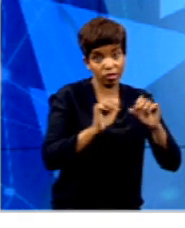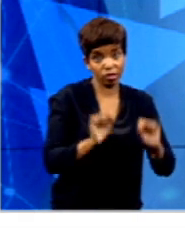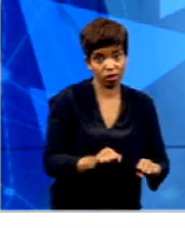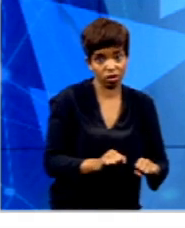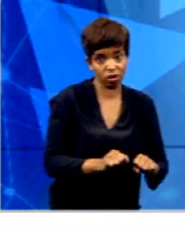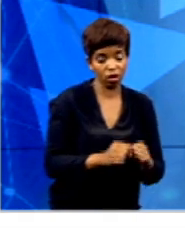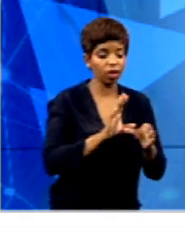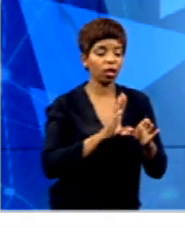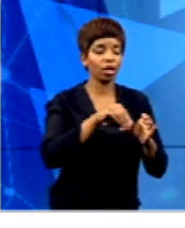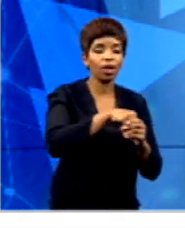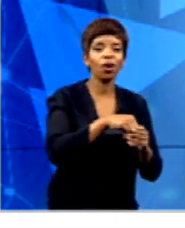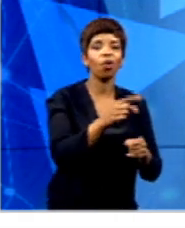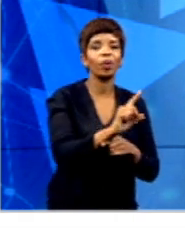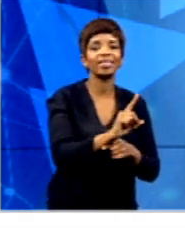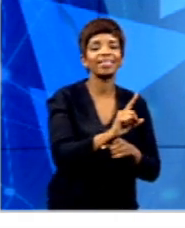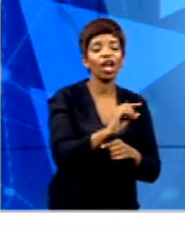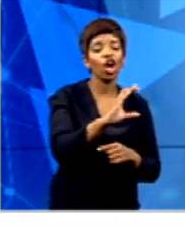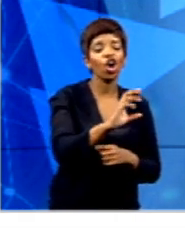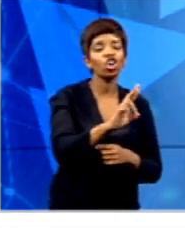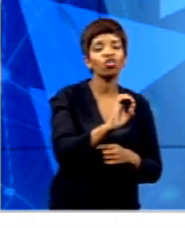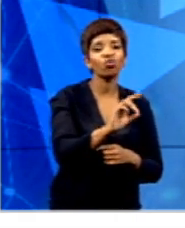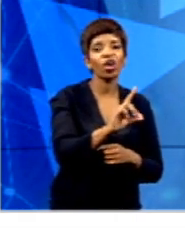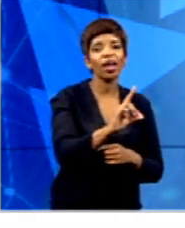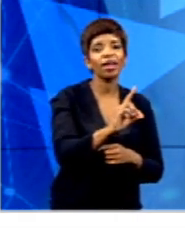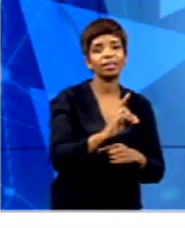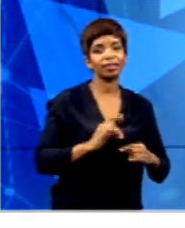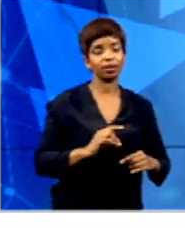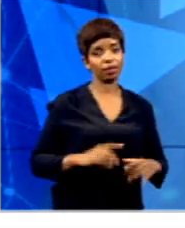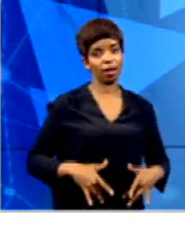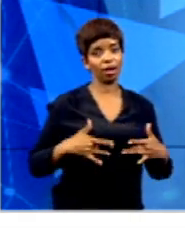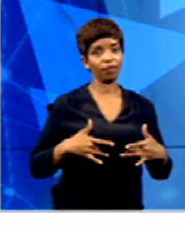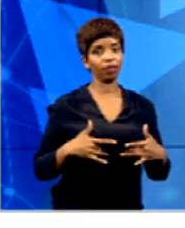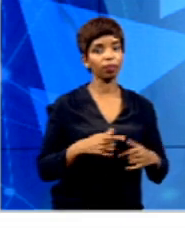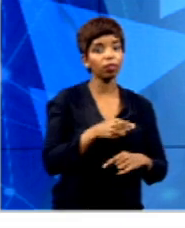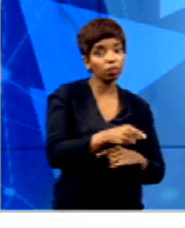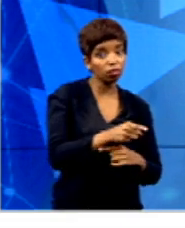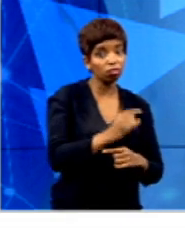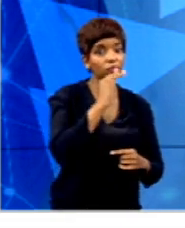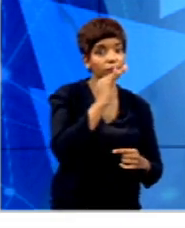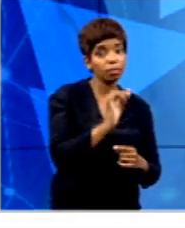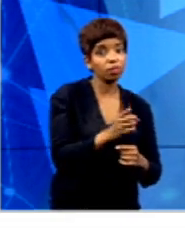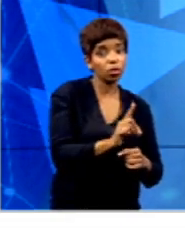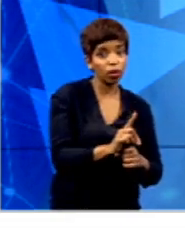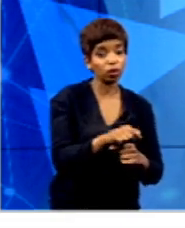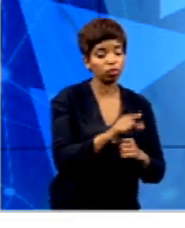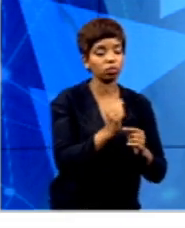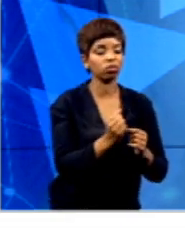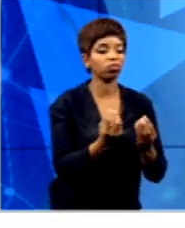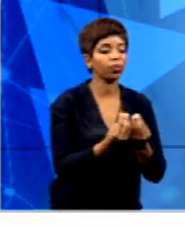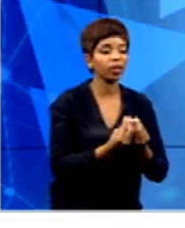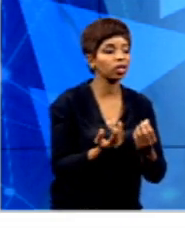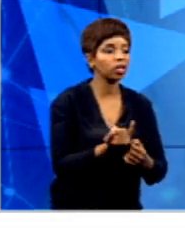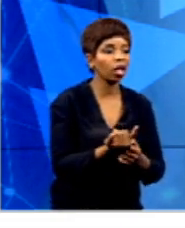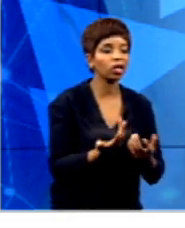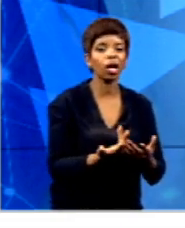included credit life on a short-term license, which covers you, for example, if you purchase a motor vehicle or appliances, something